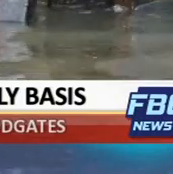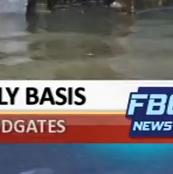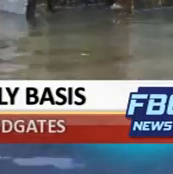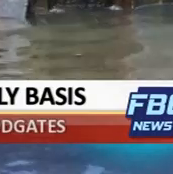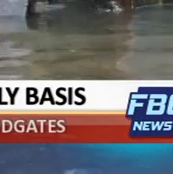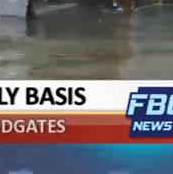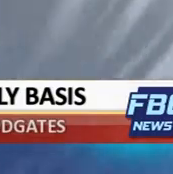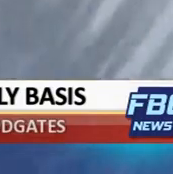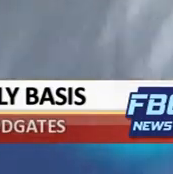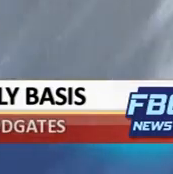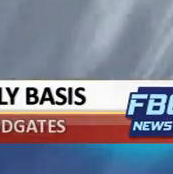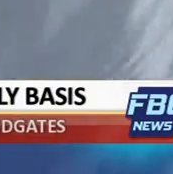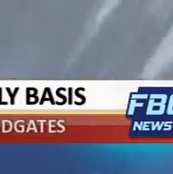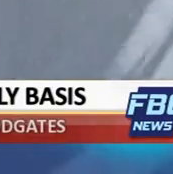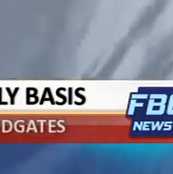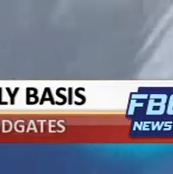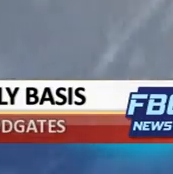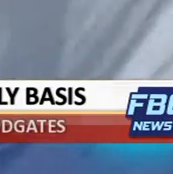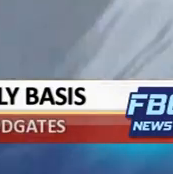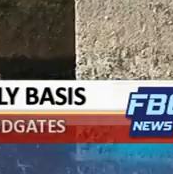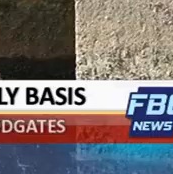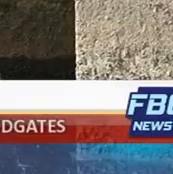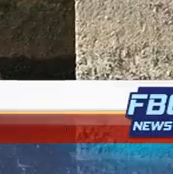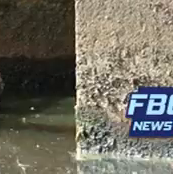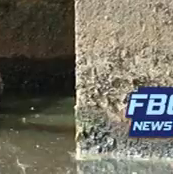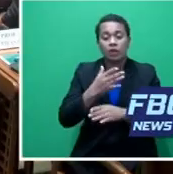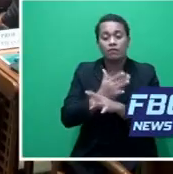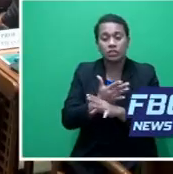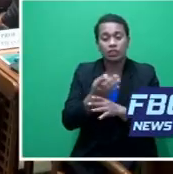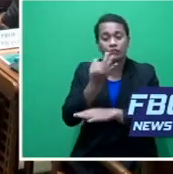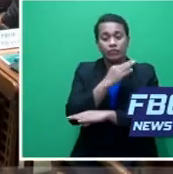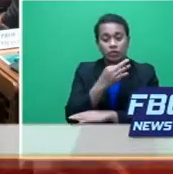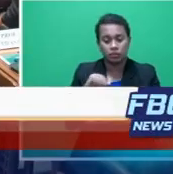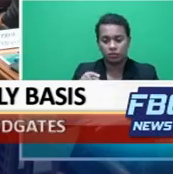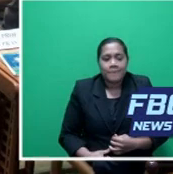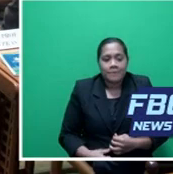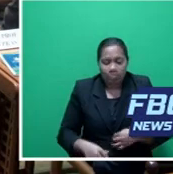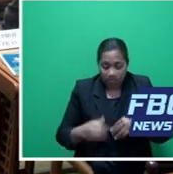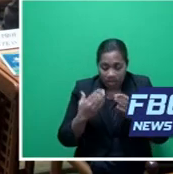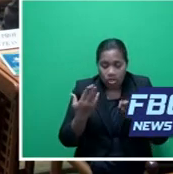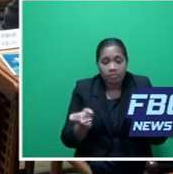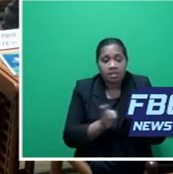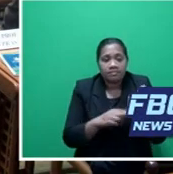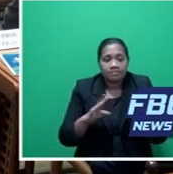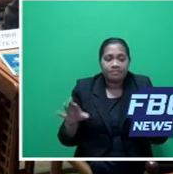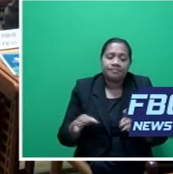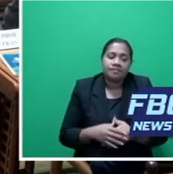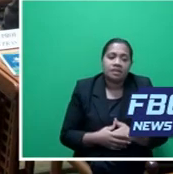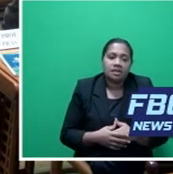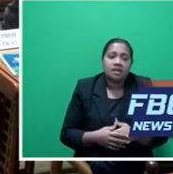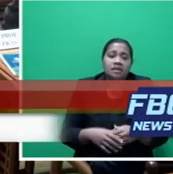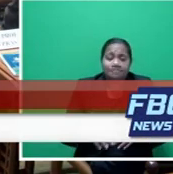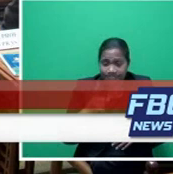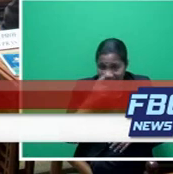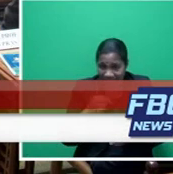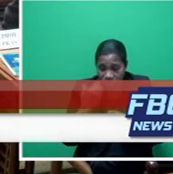responding to opposition Niko Nawaikula in Parliament on claims of damaged floodgates. The Honourable Minister in the same process